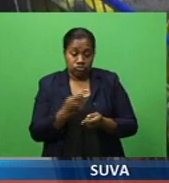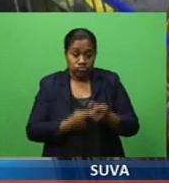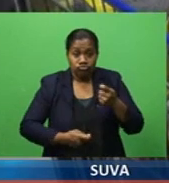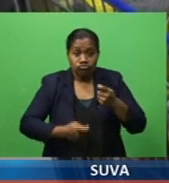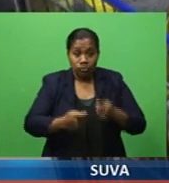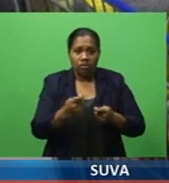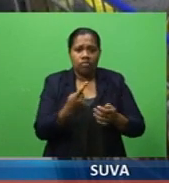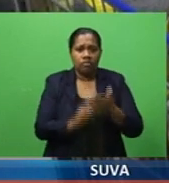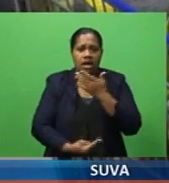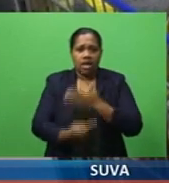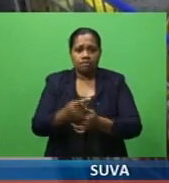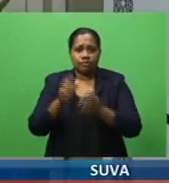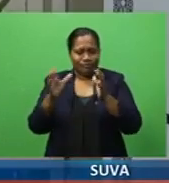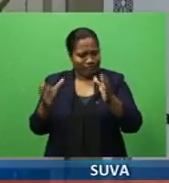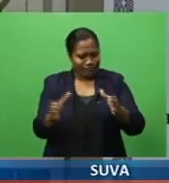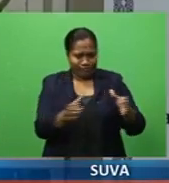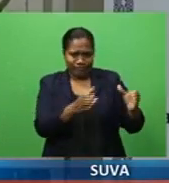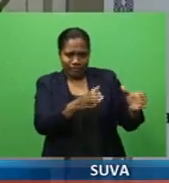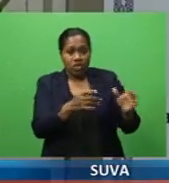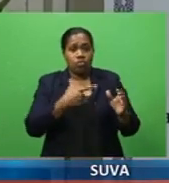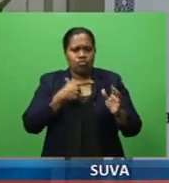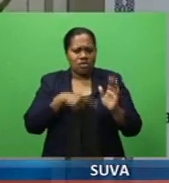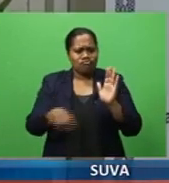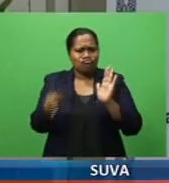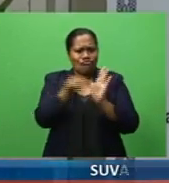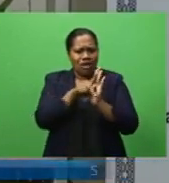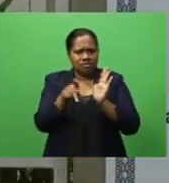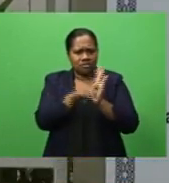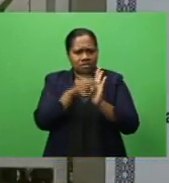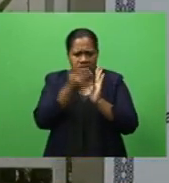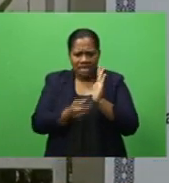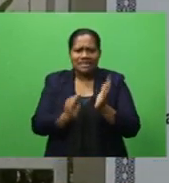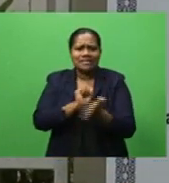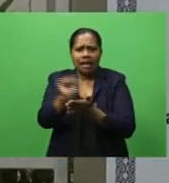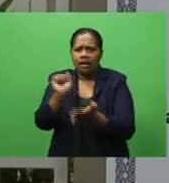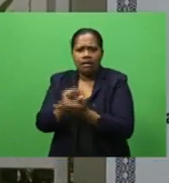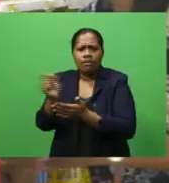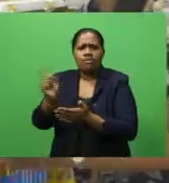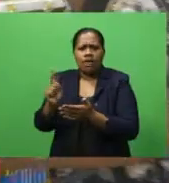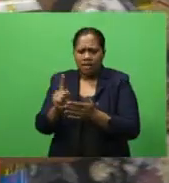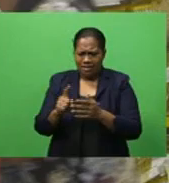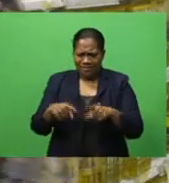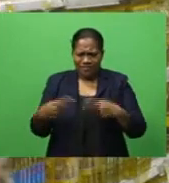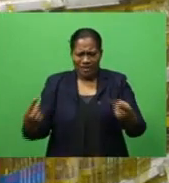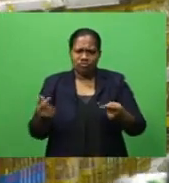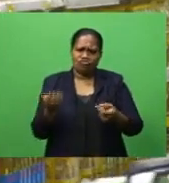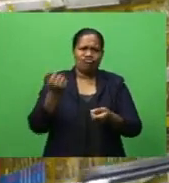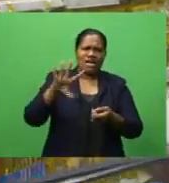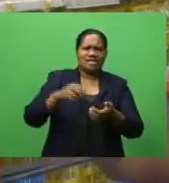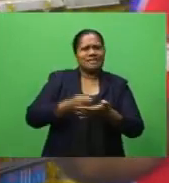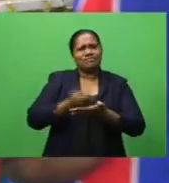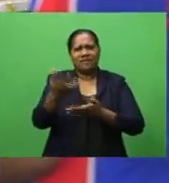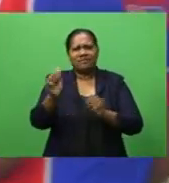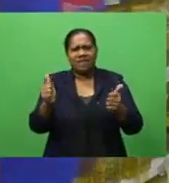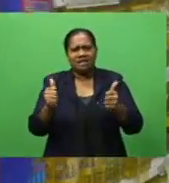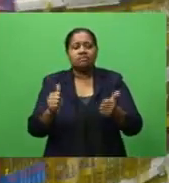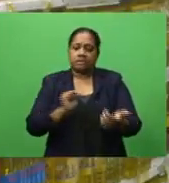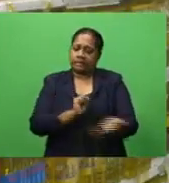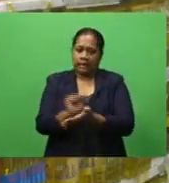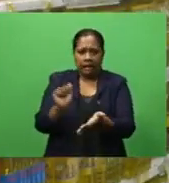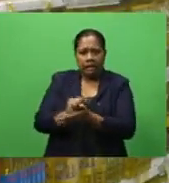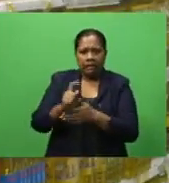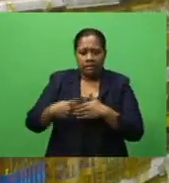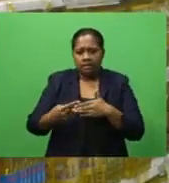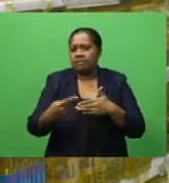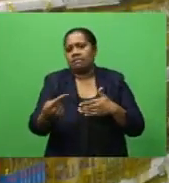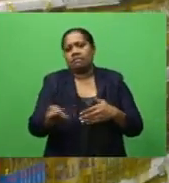for excessive prices contrary to price regulations and selling expired items, and the Commission is looking at filing the charges against